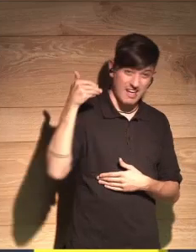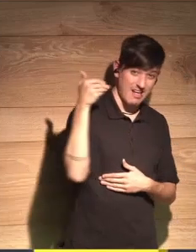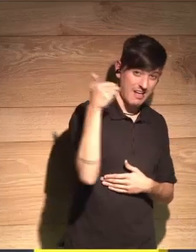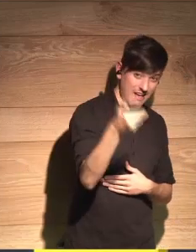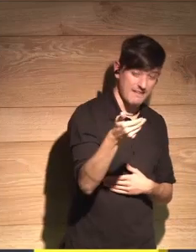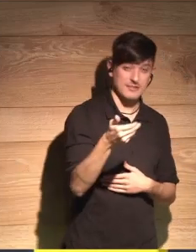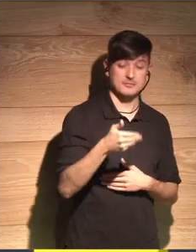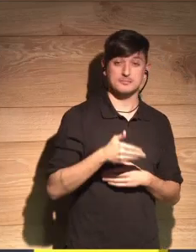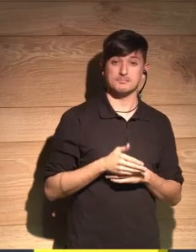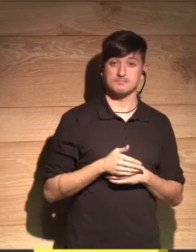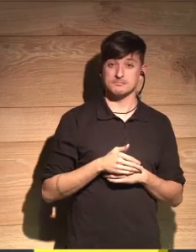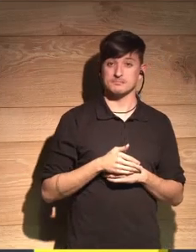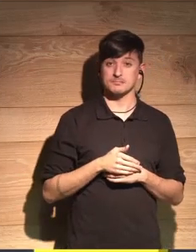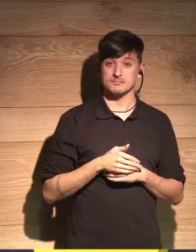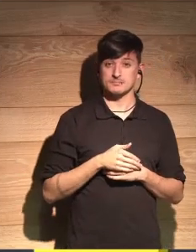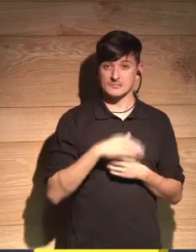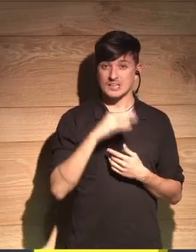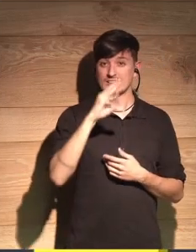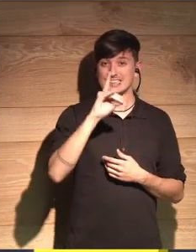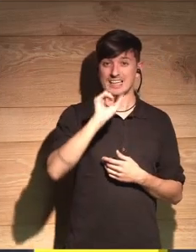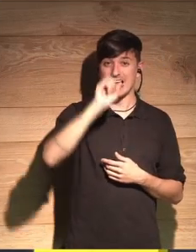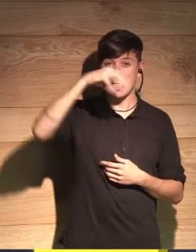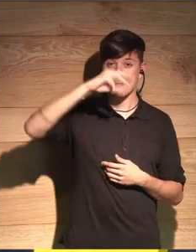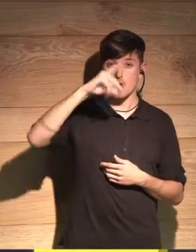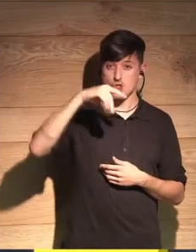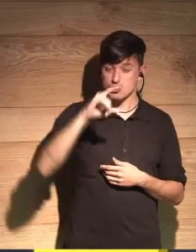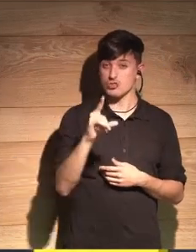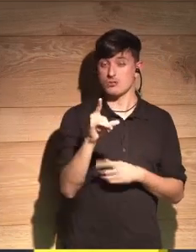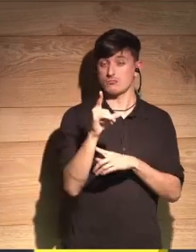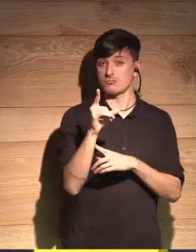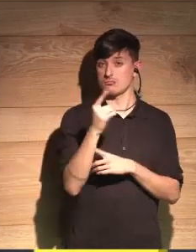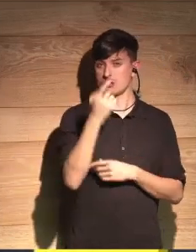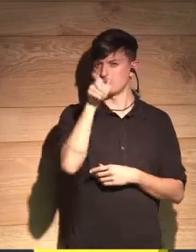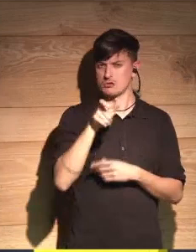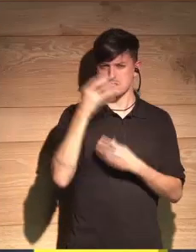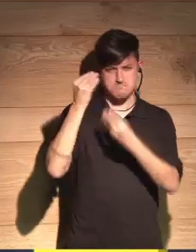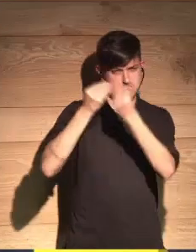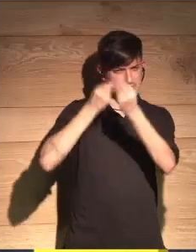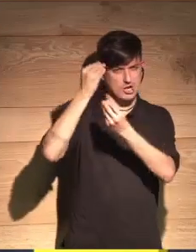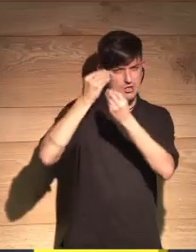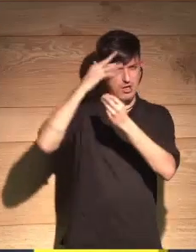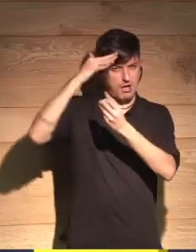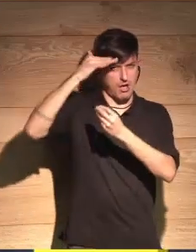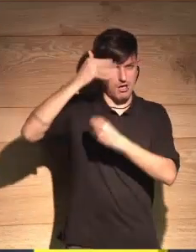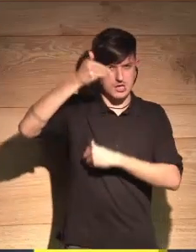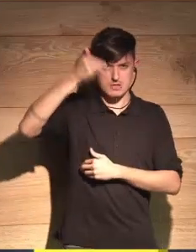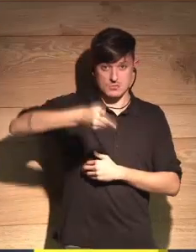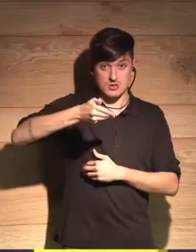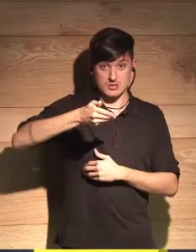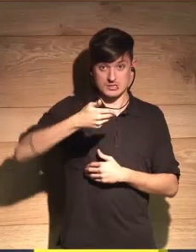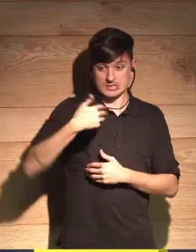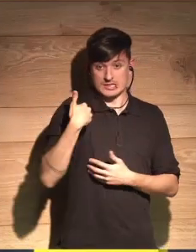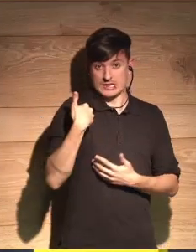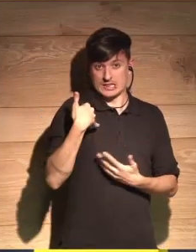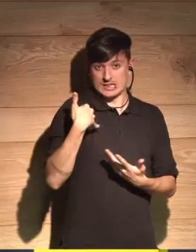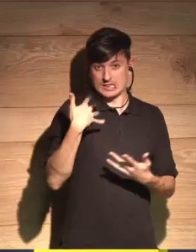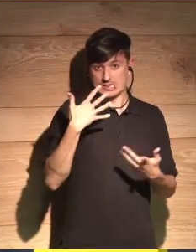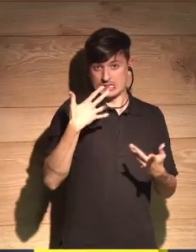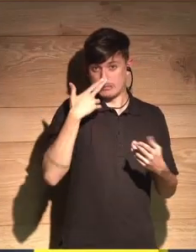will have Jared Diamond, that is one of the most important thinkers of our time,